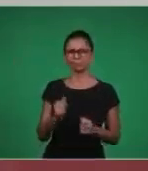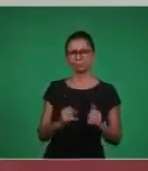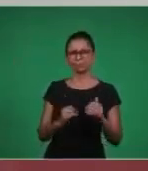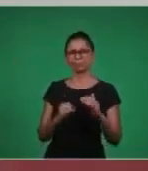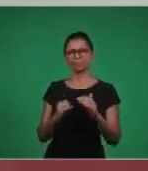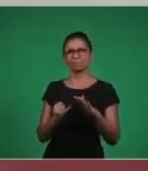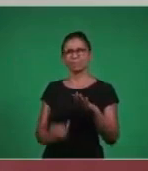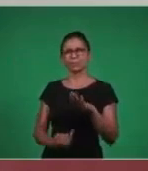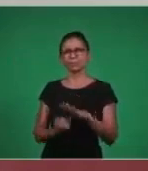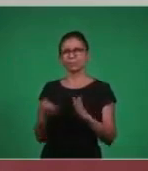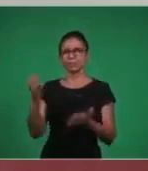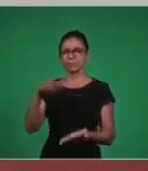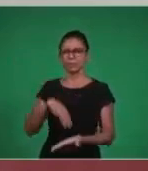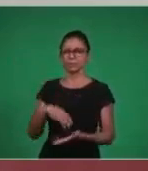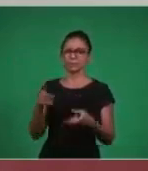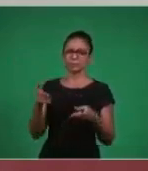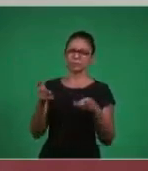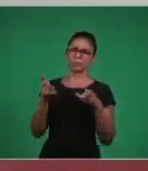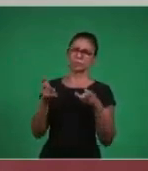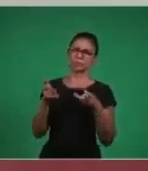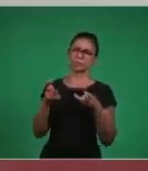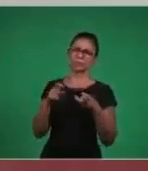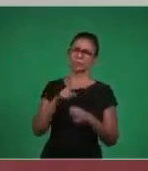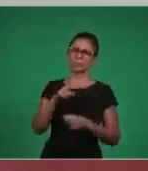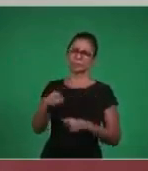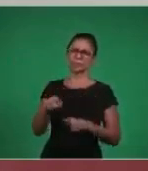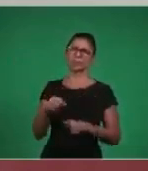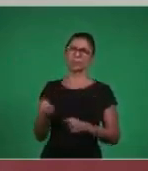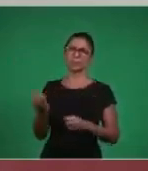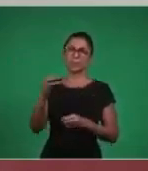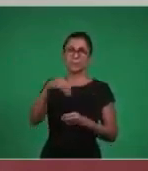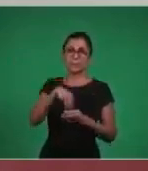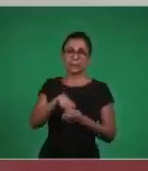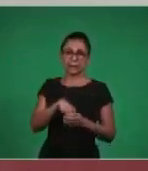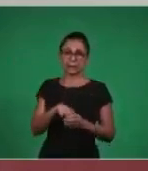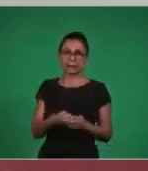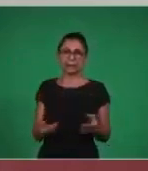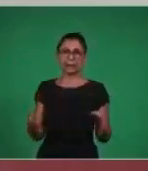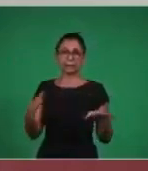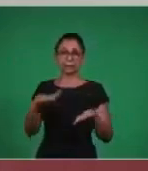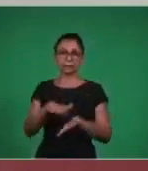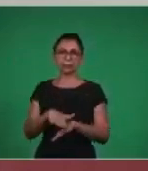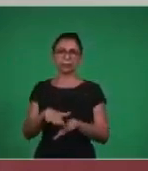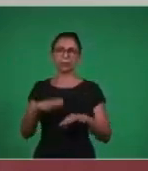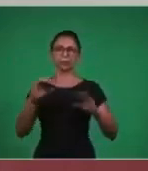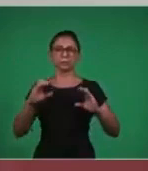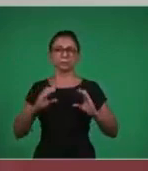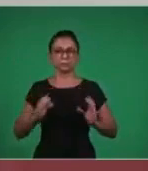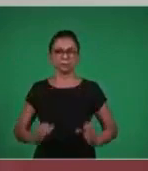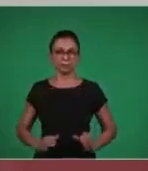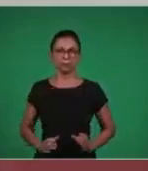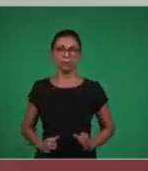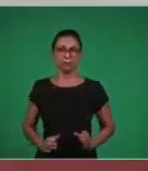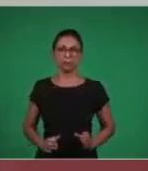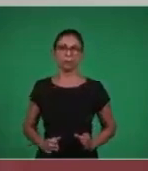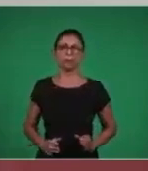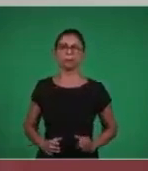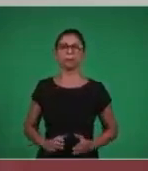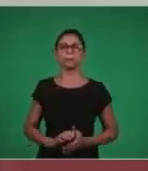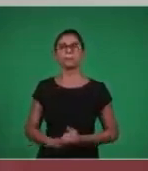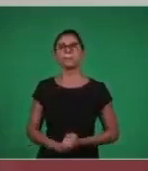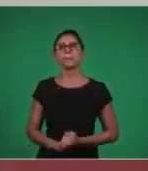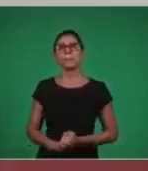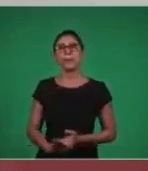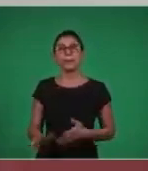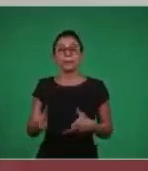Maranatha Christian Church, we see that it produces citizenship. And my objective of work is to produce